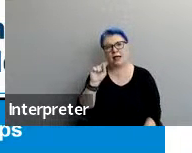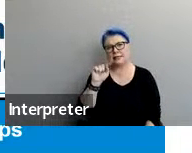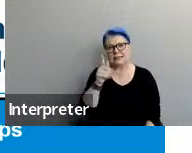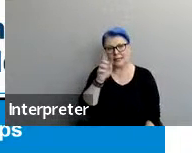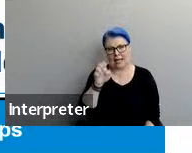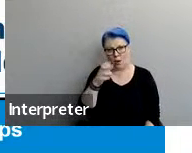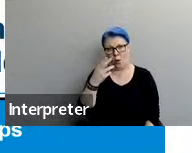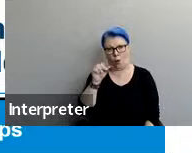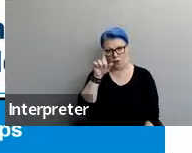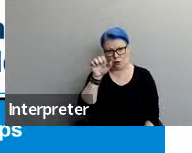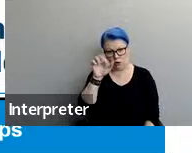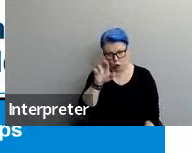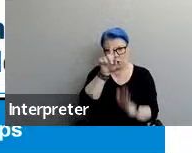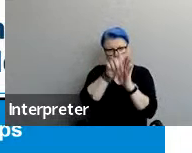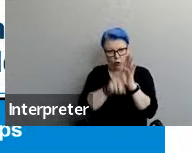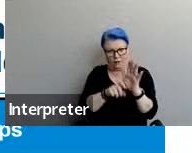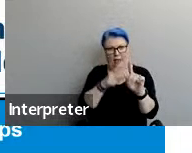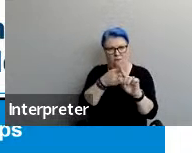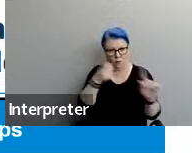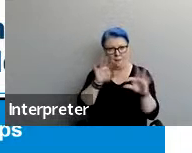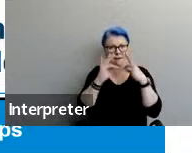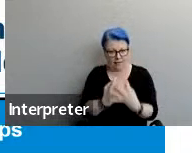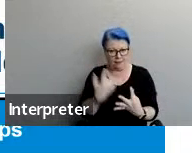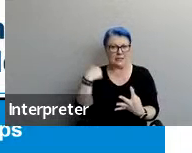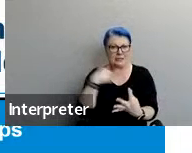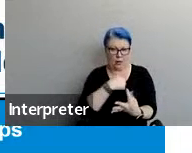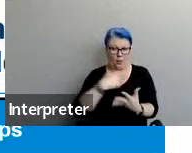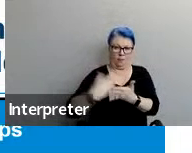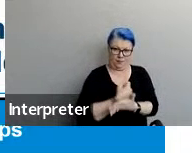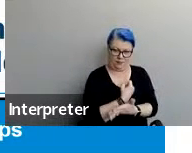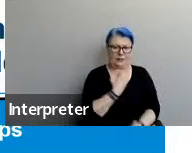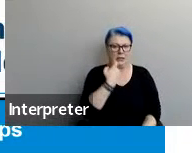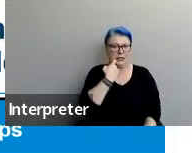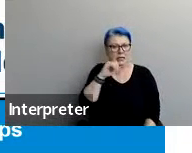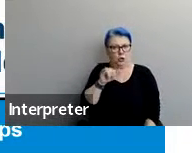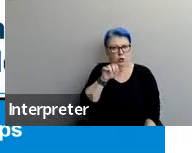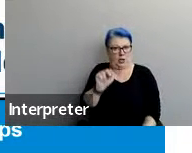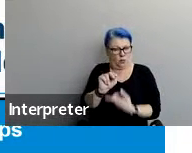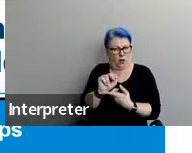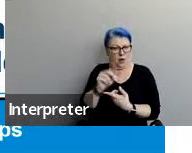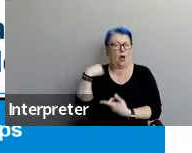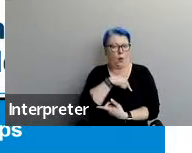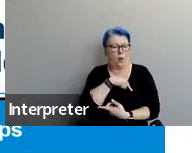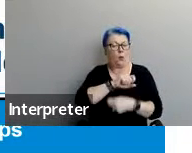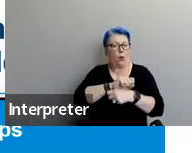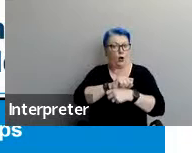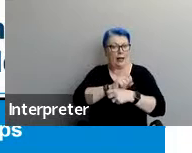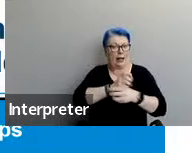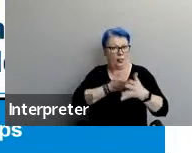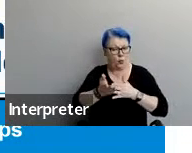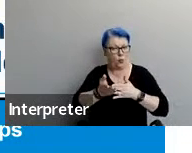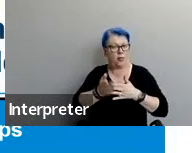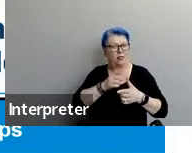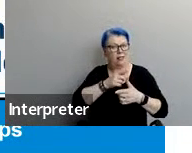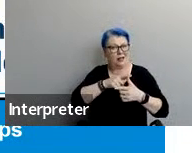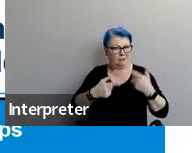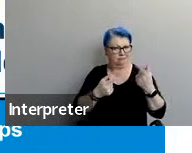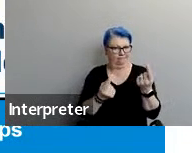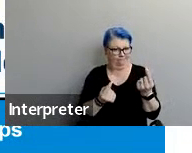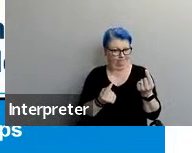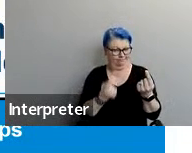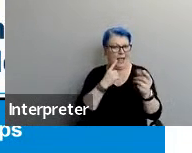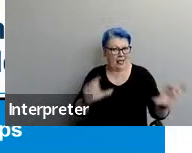survey from our families that we received in January, working through next steps and action plans on